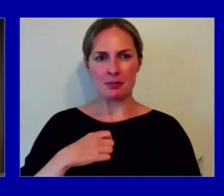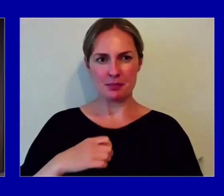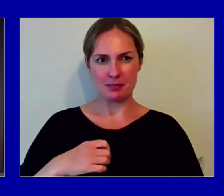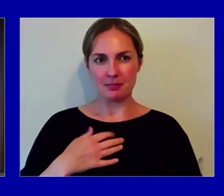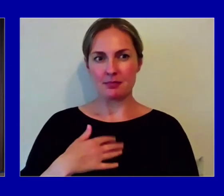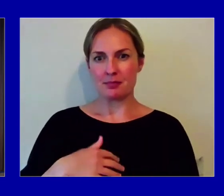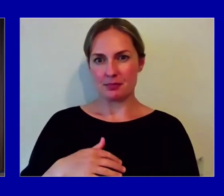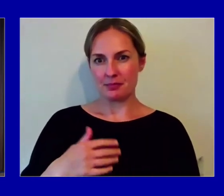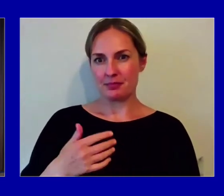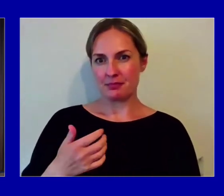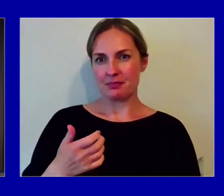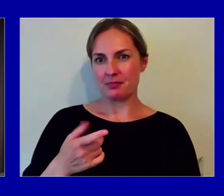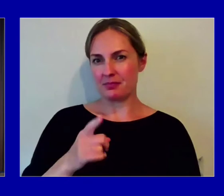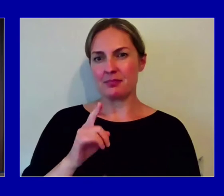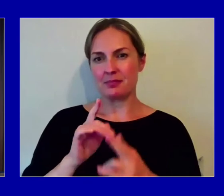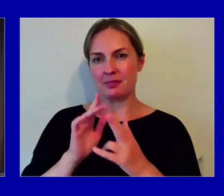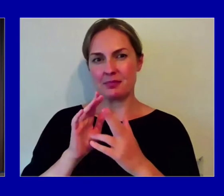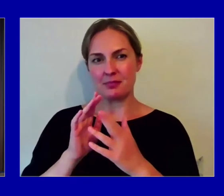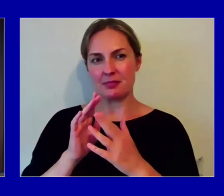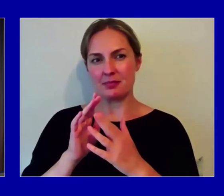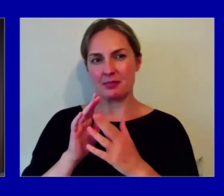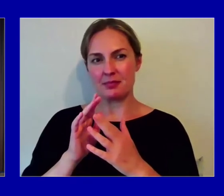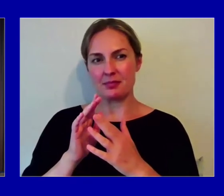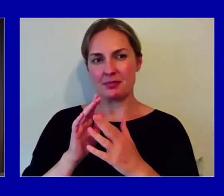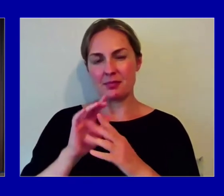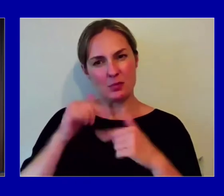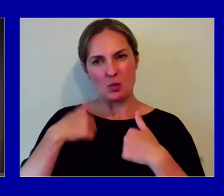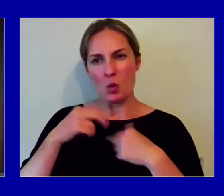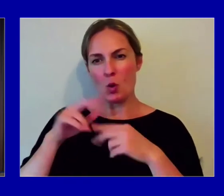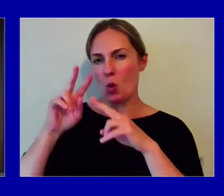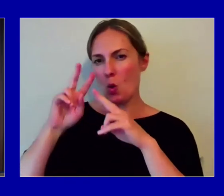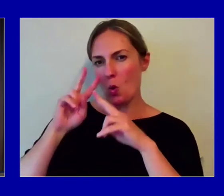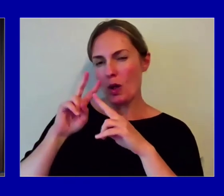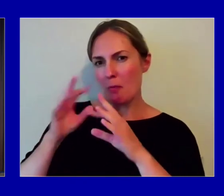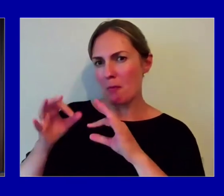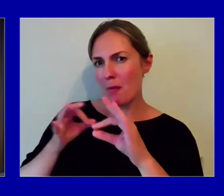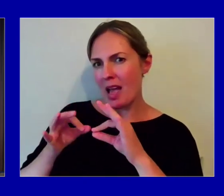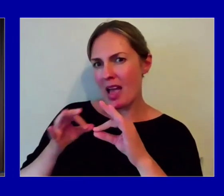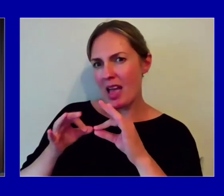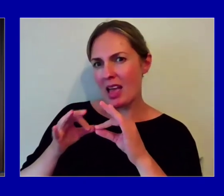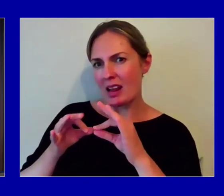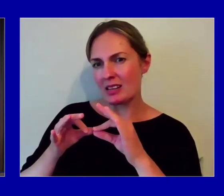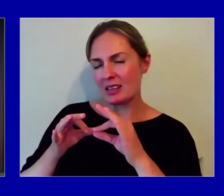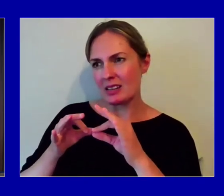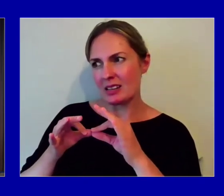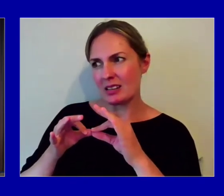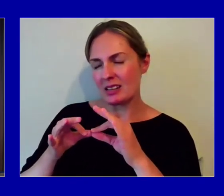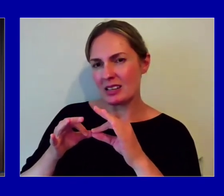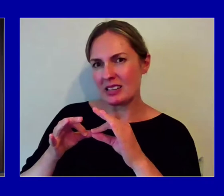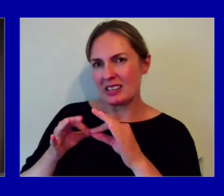the safety of the town in the forest because it's surrounded by national park. And we're both in the